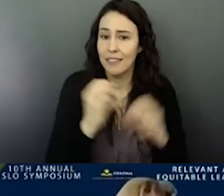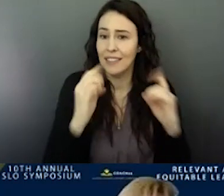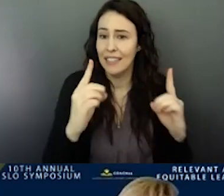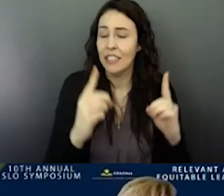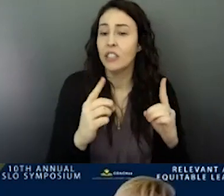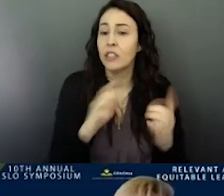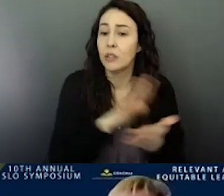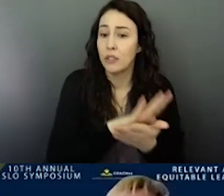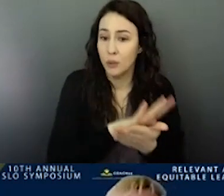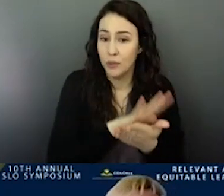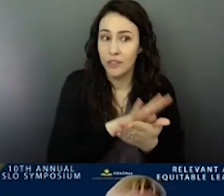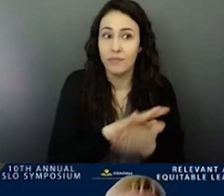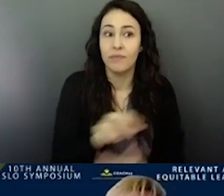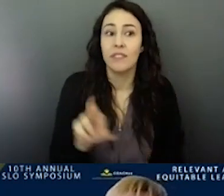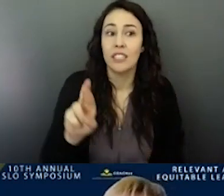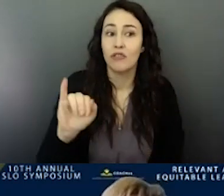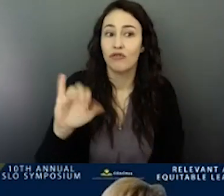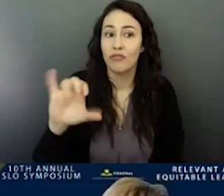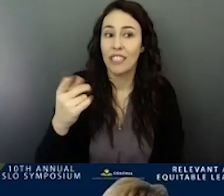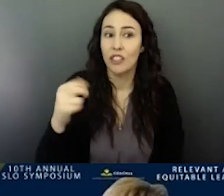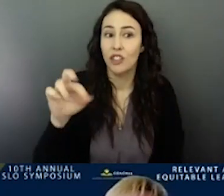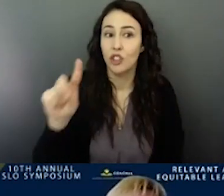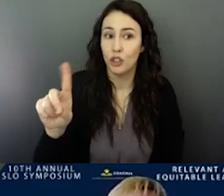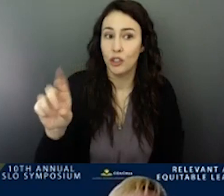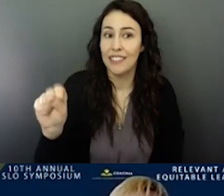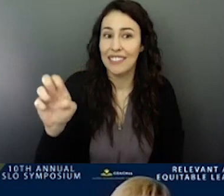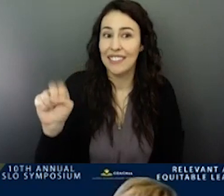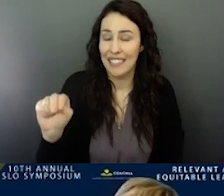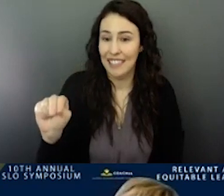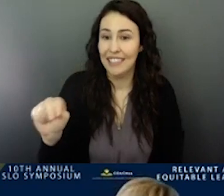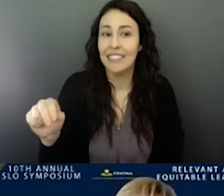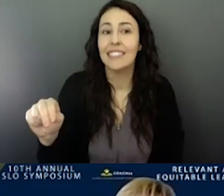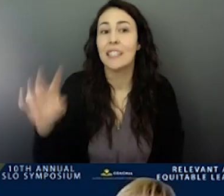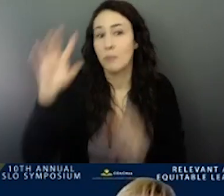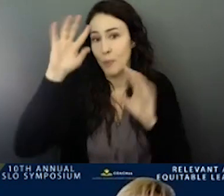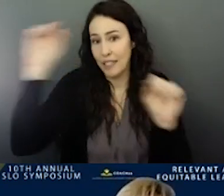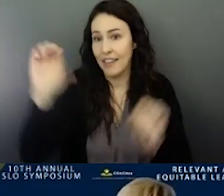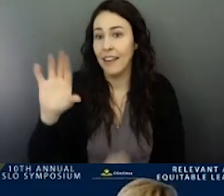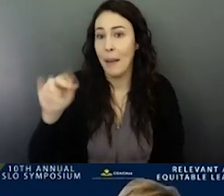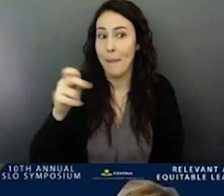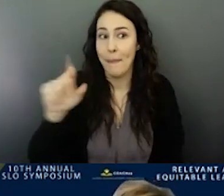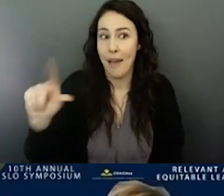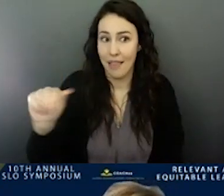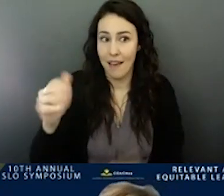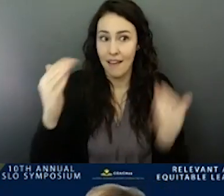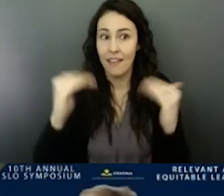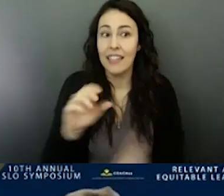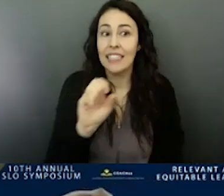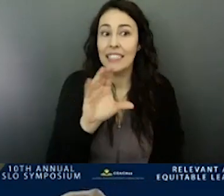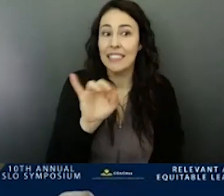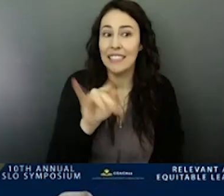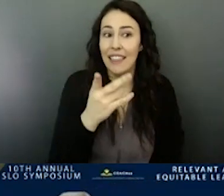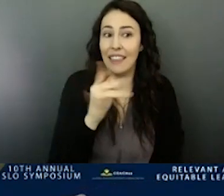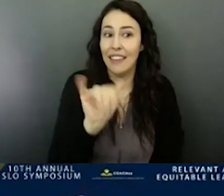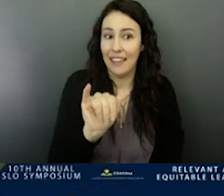Dr. Richard Senese, president of Capella University, Dr. Cynthia Howell, professor of education at Capella as